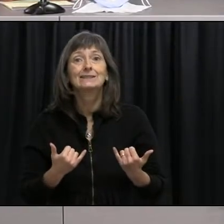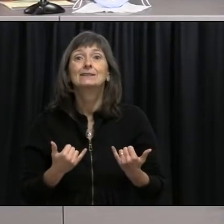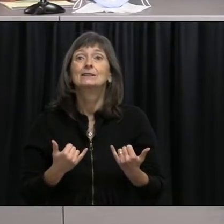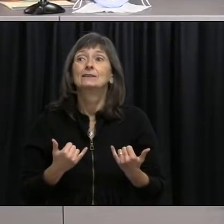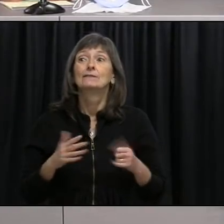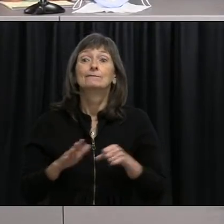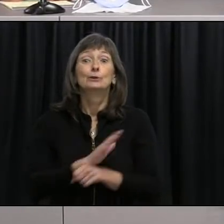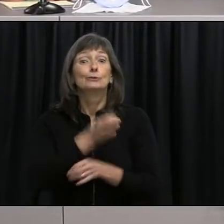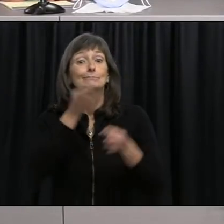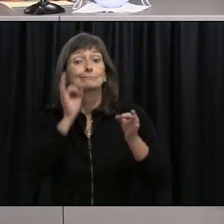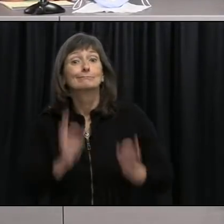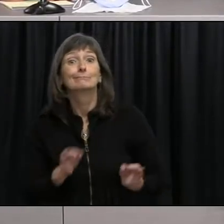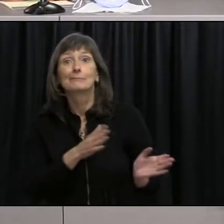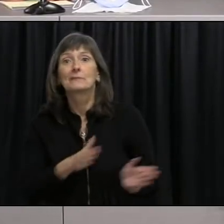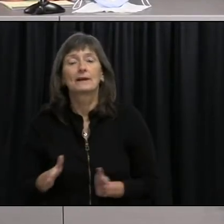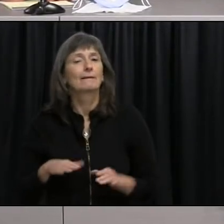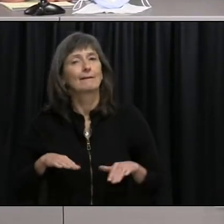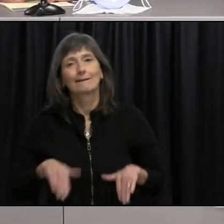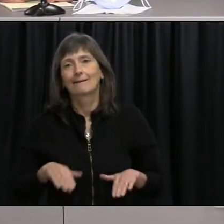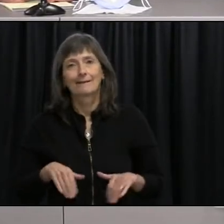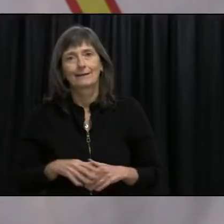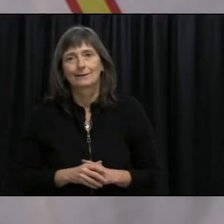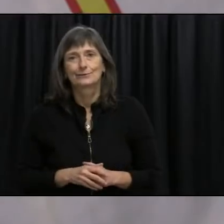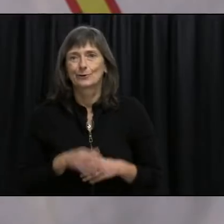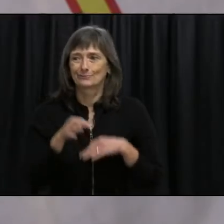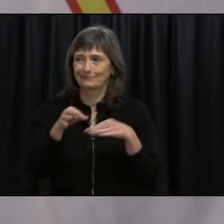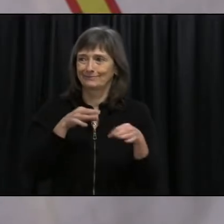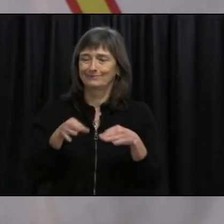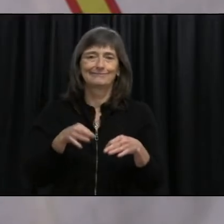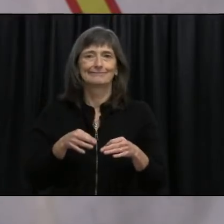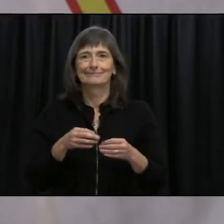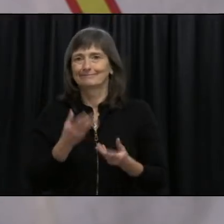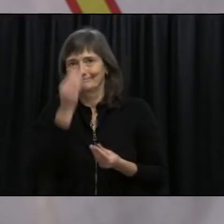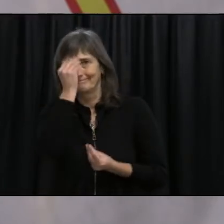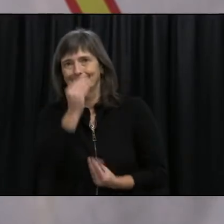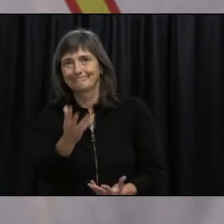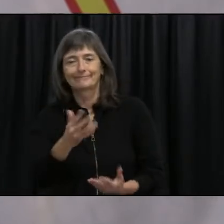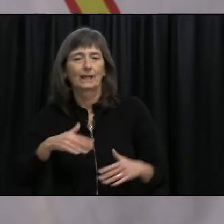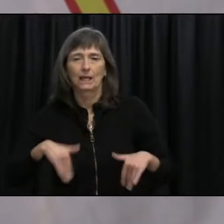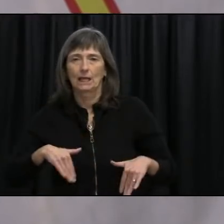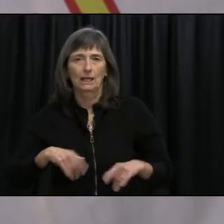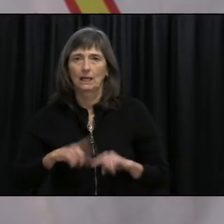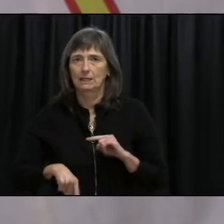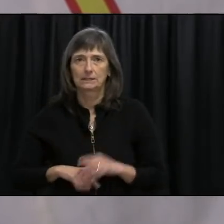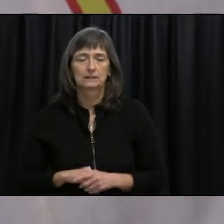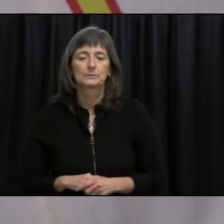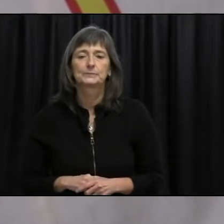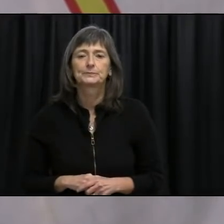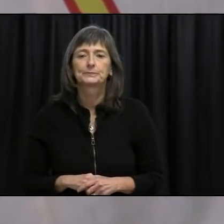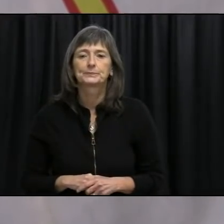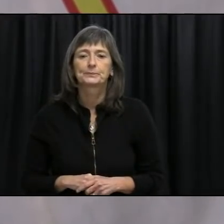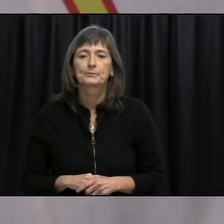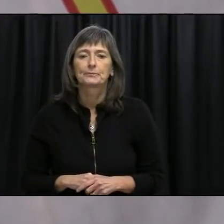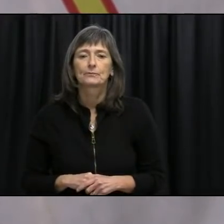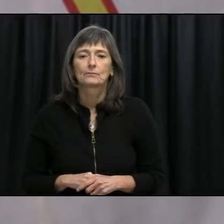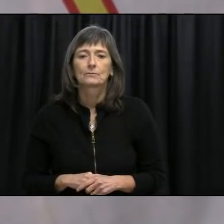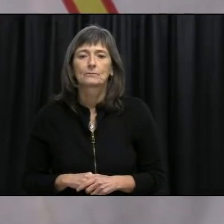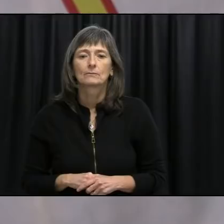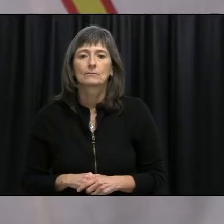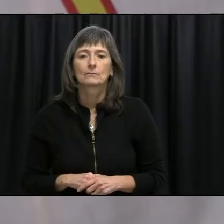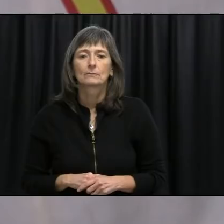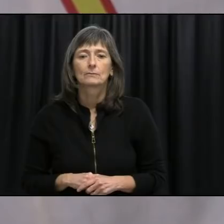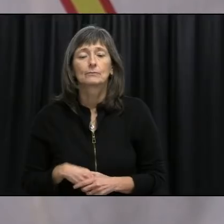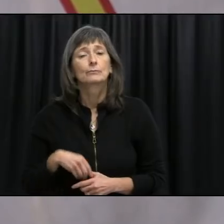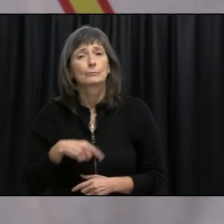any finalized plans for that, so we can't really discuss that before we do get to that stage. But, we have a